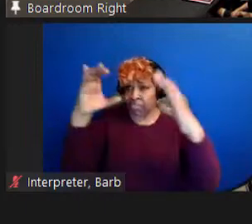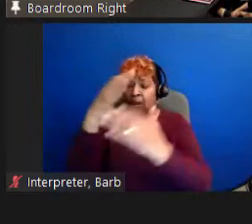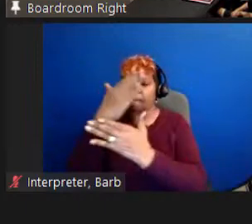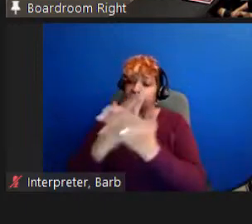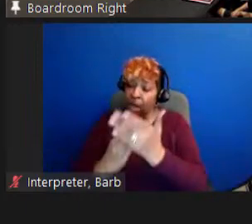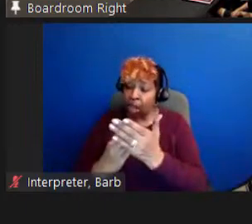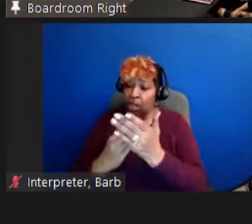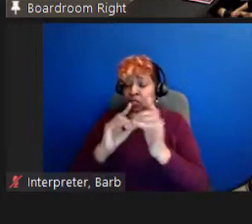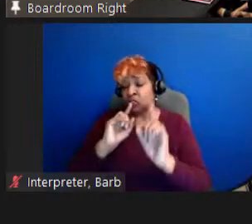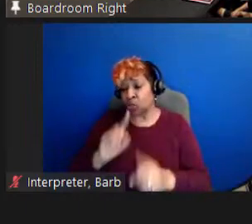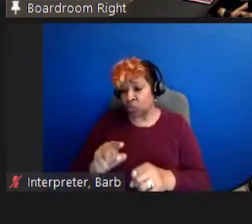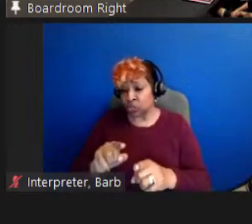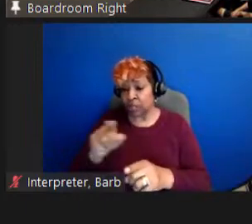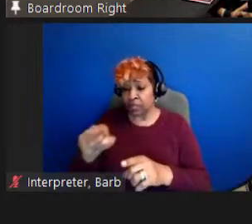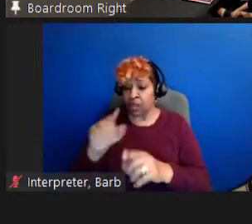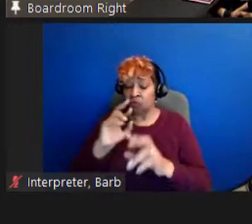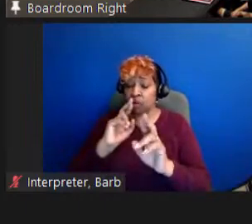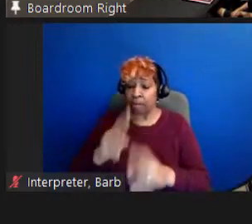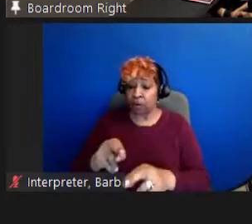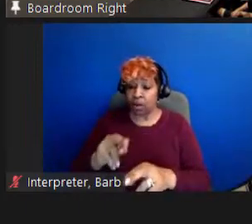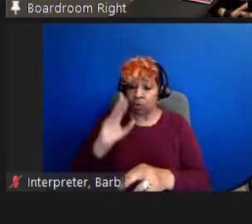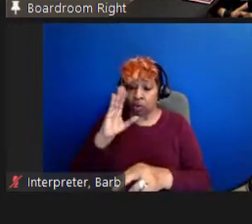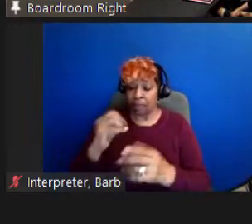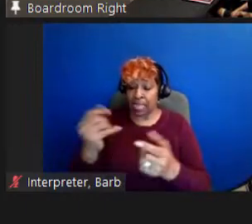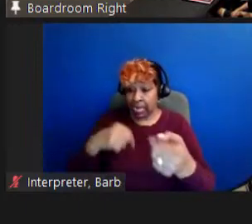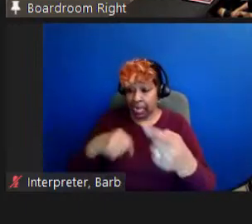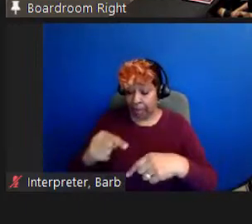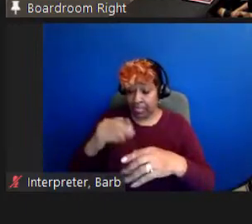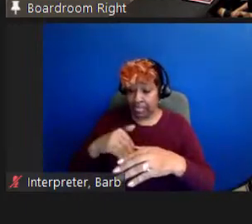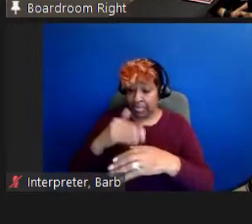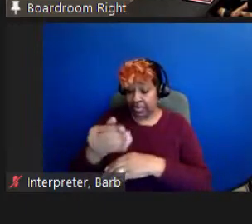The framing report release, which we come in the next couple of weeks,